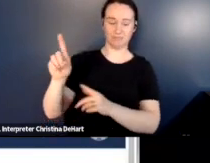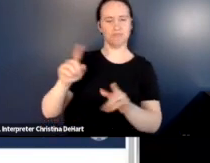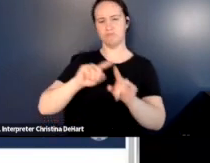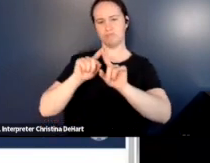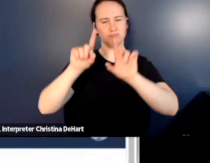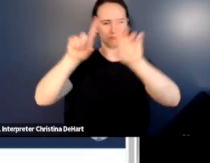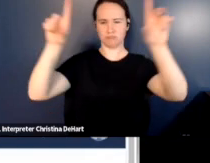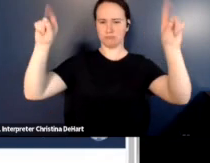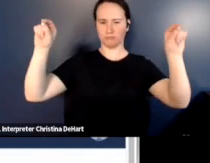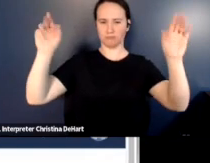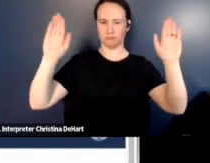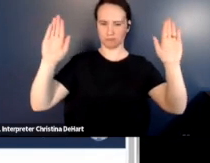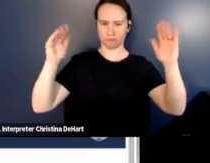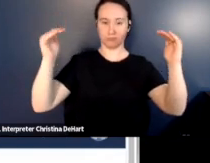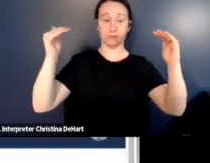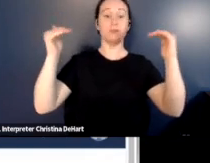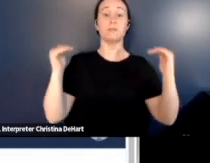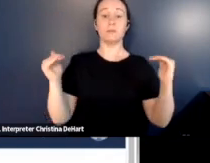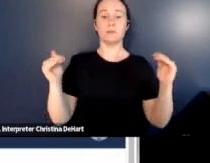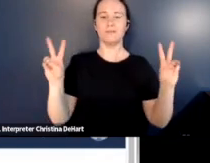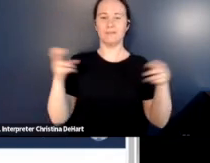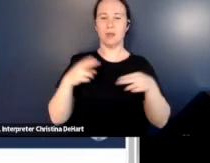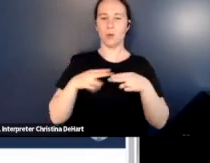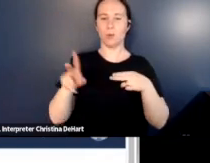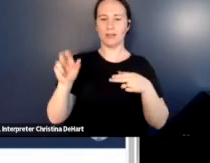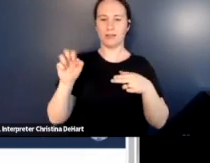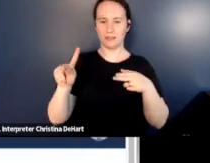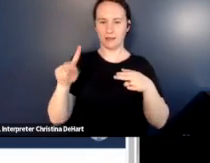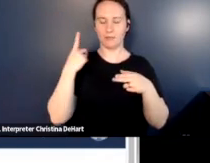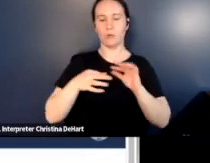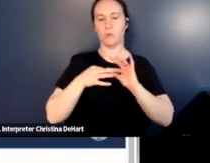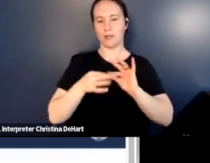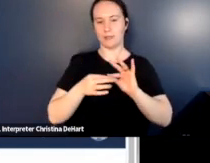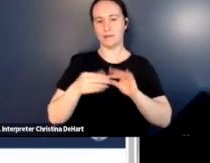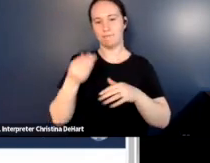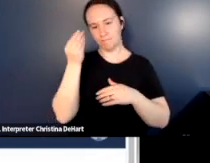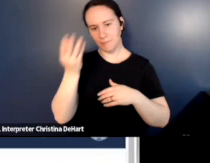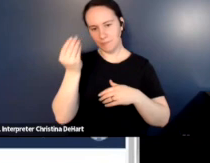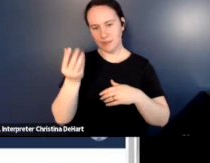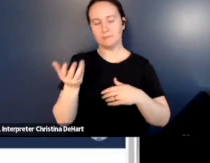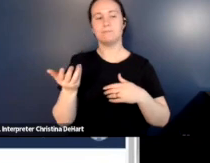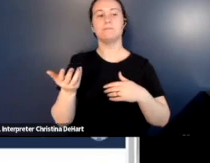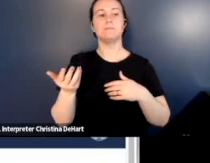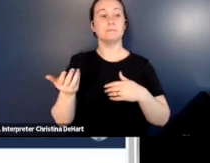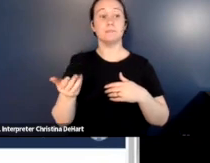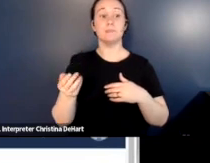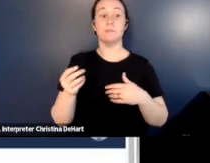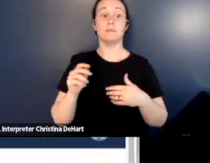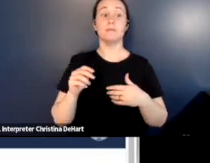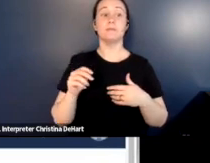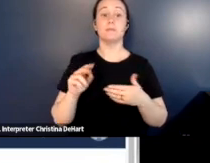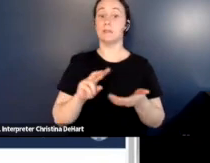etc. Next, we'll be able to see what are called quick links to related information that gets captured